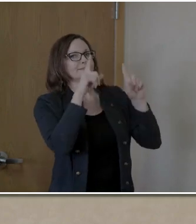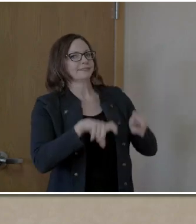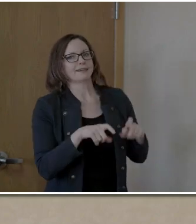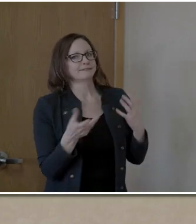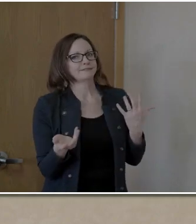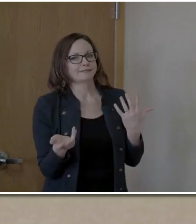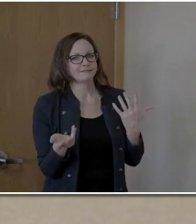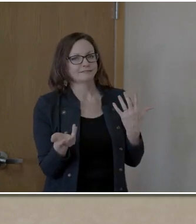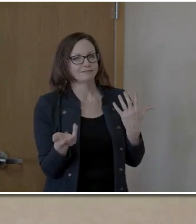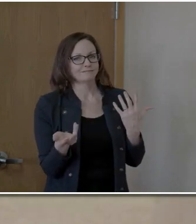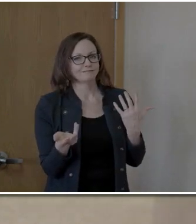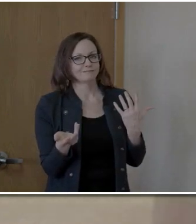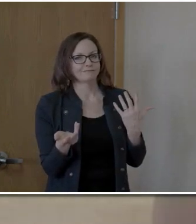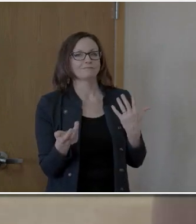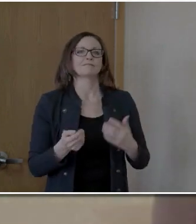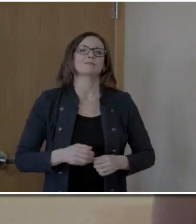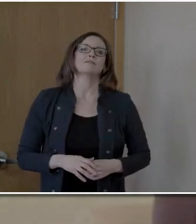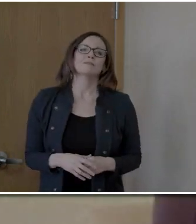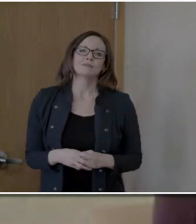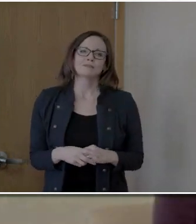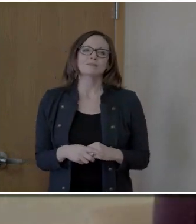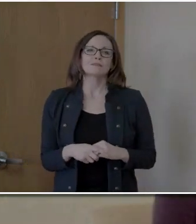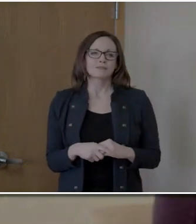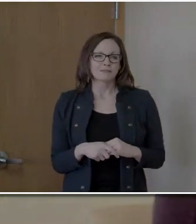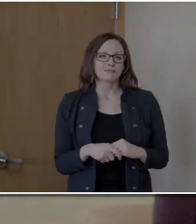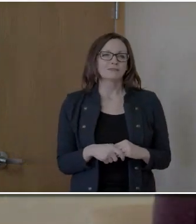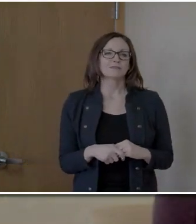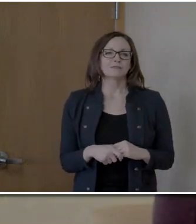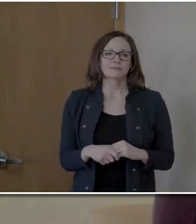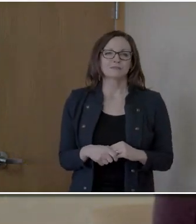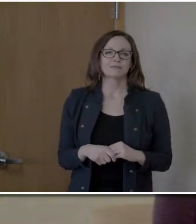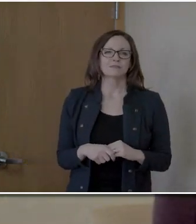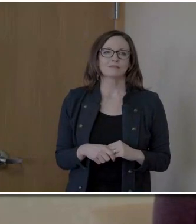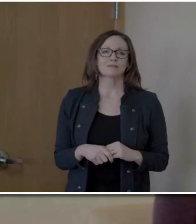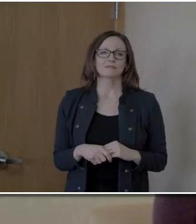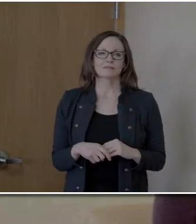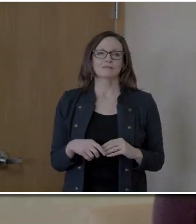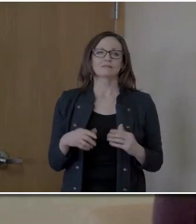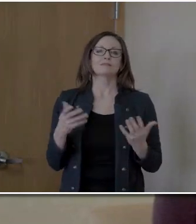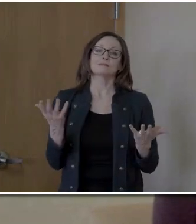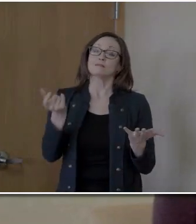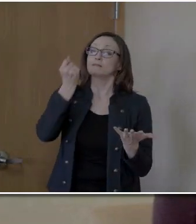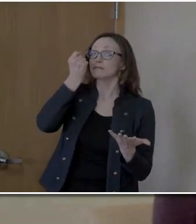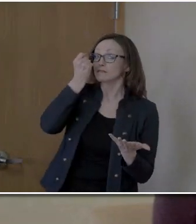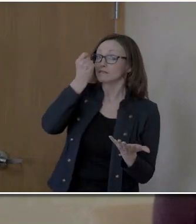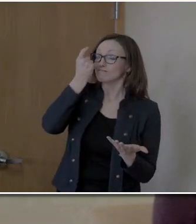Thank you. We'll now go to Chris Hubich with the Wisconsin State Journal.